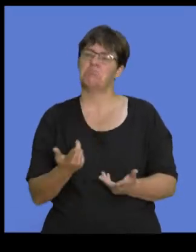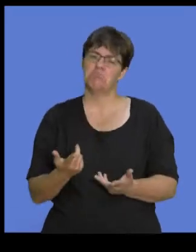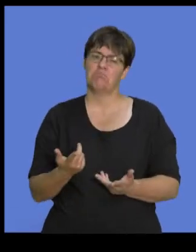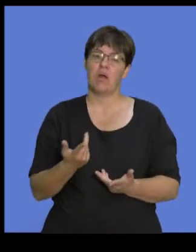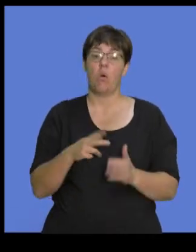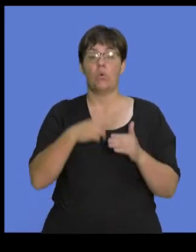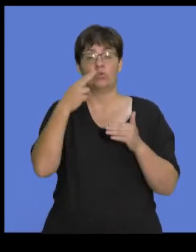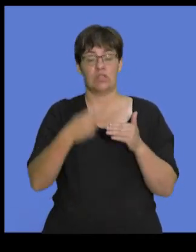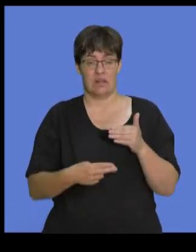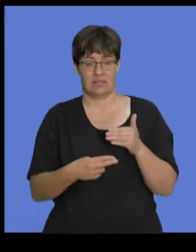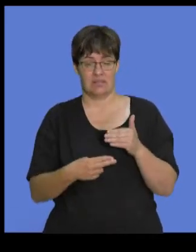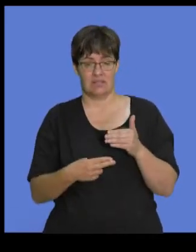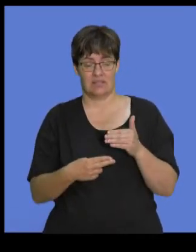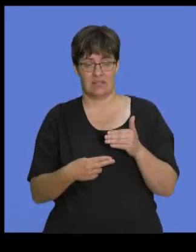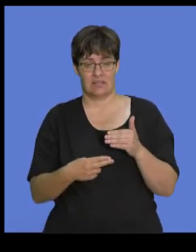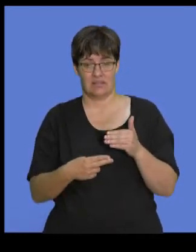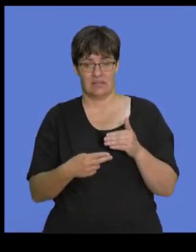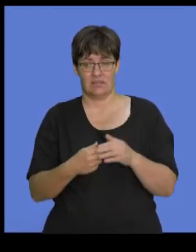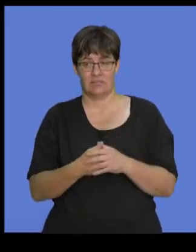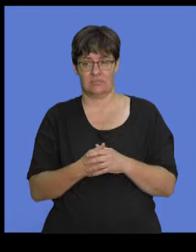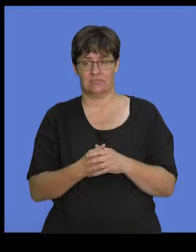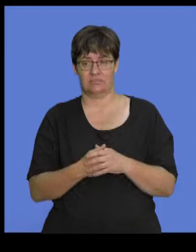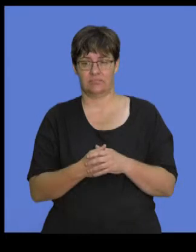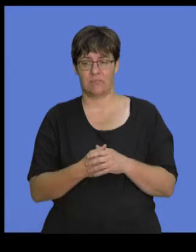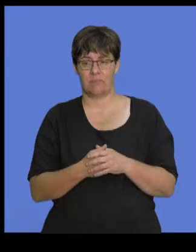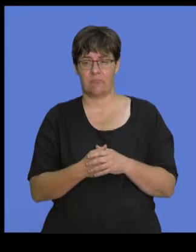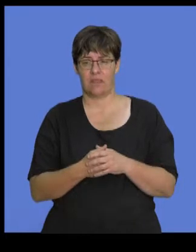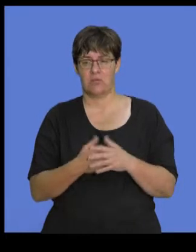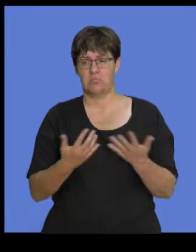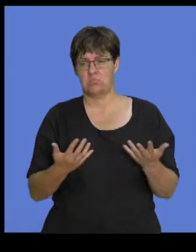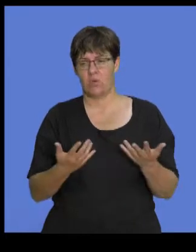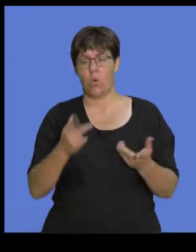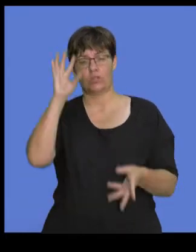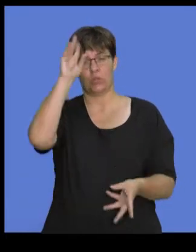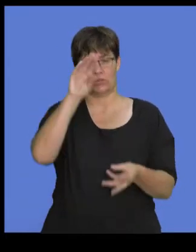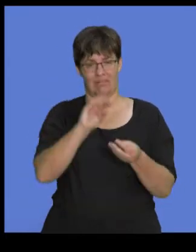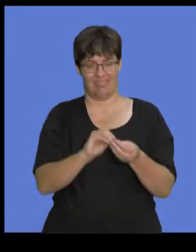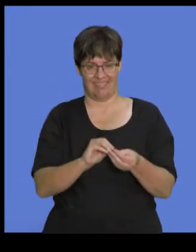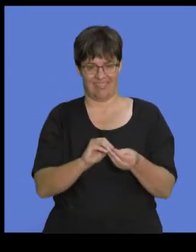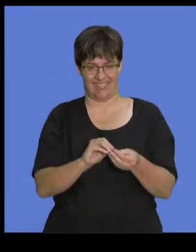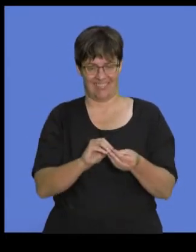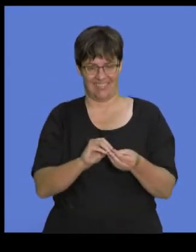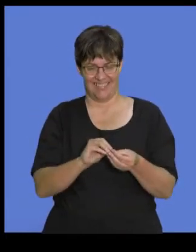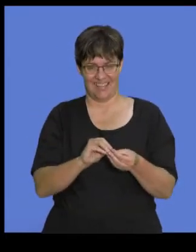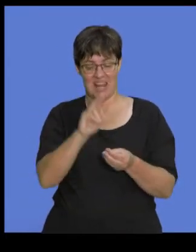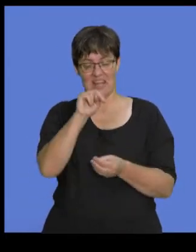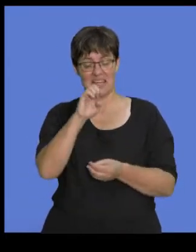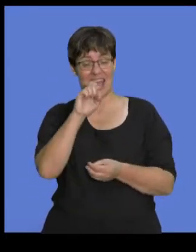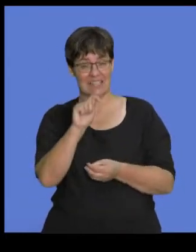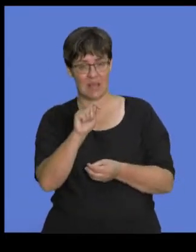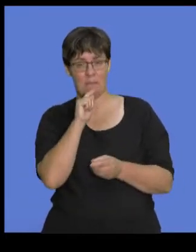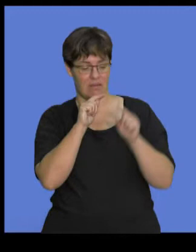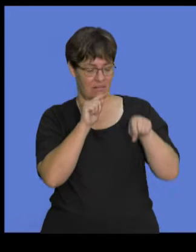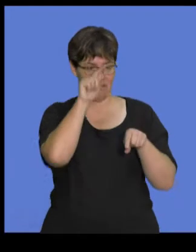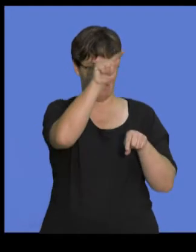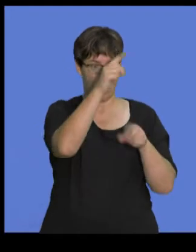say it's the resultant, okay? Sometimes we say it's the total, okay? So the word net